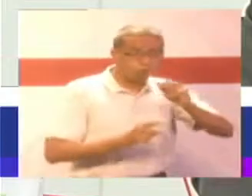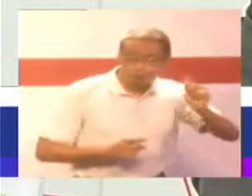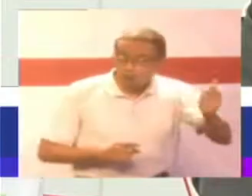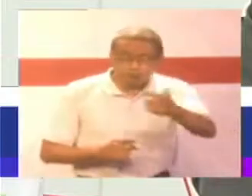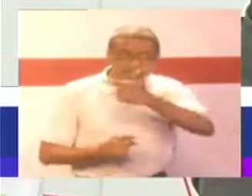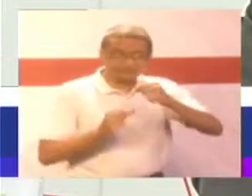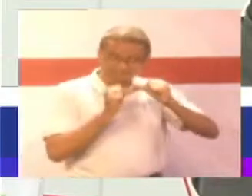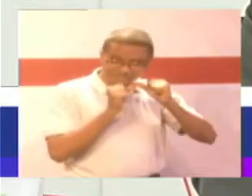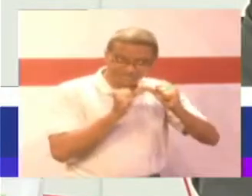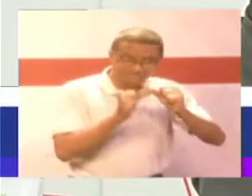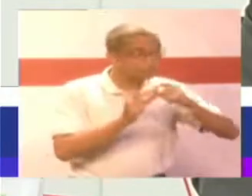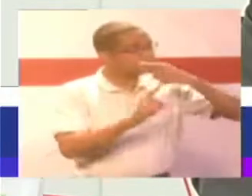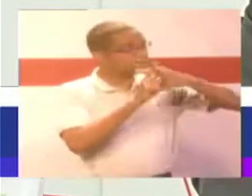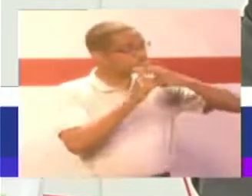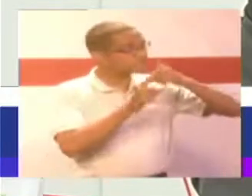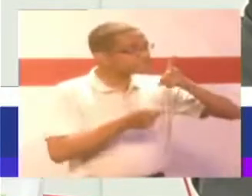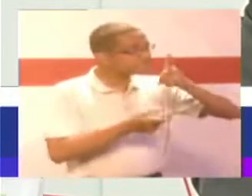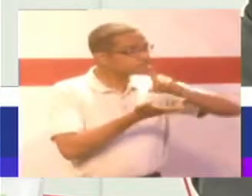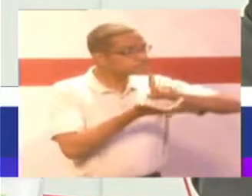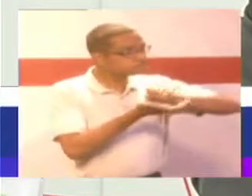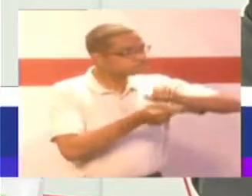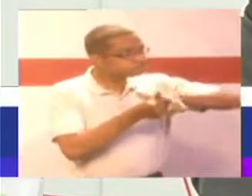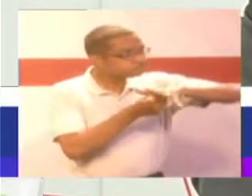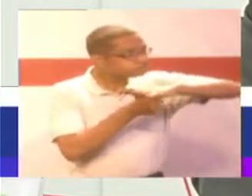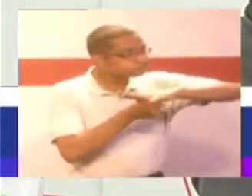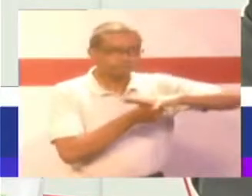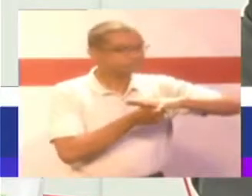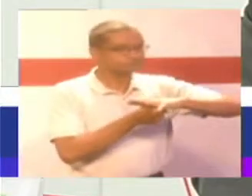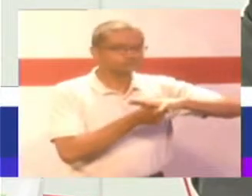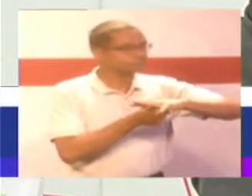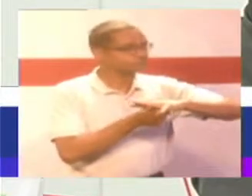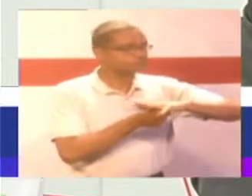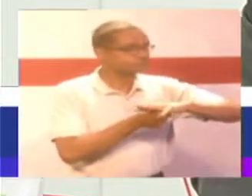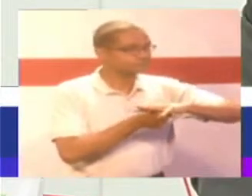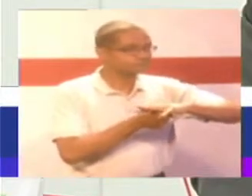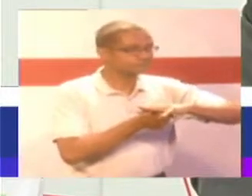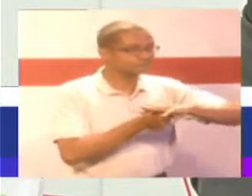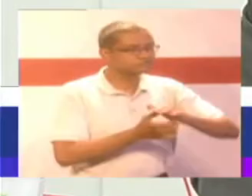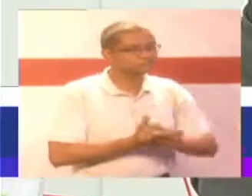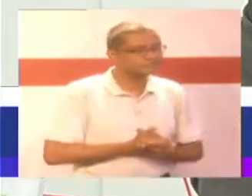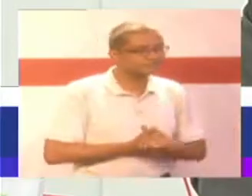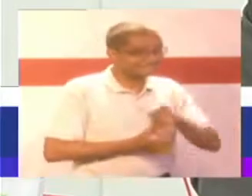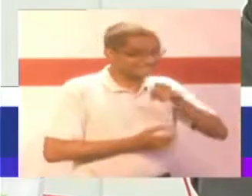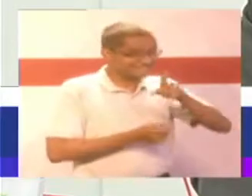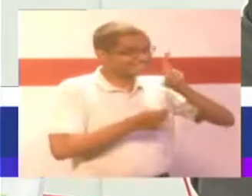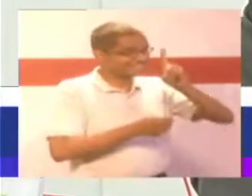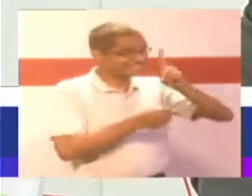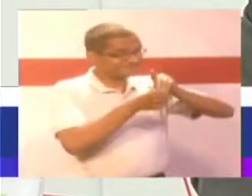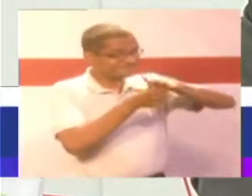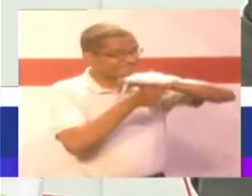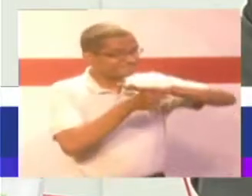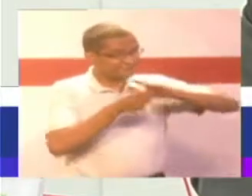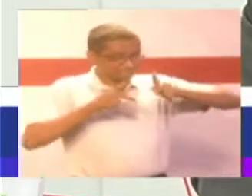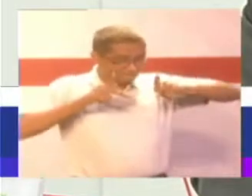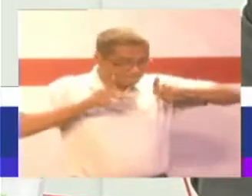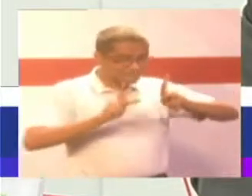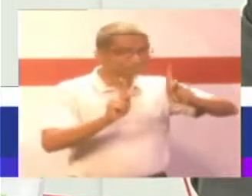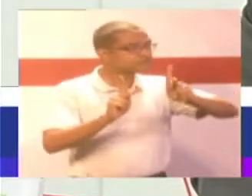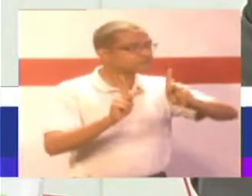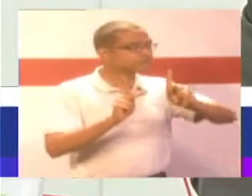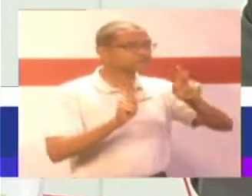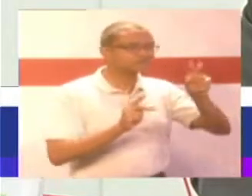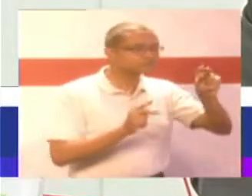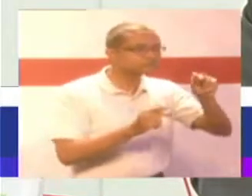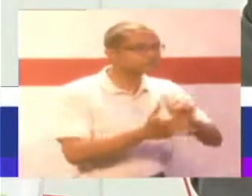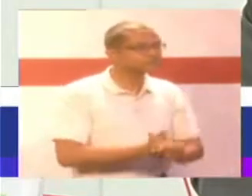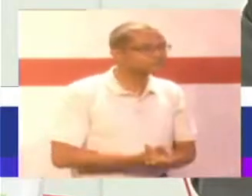to be active, i.e. that means that the Delta status isn't a permanent status. So we do continue to monitor that. We will get